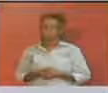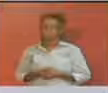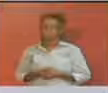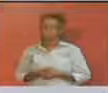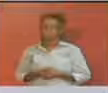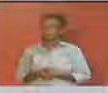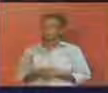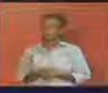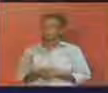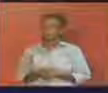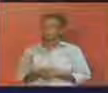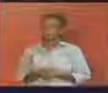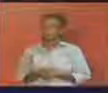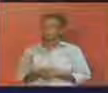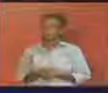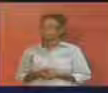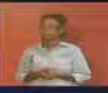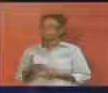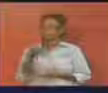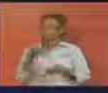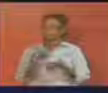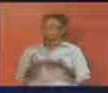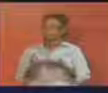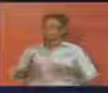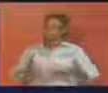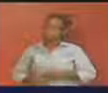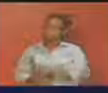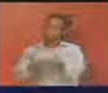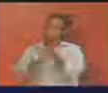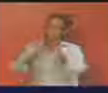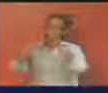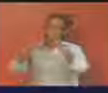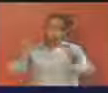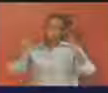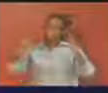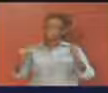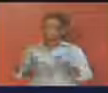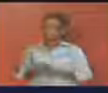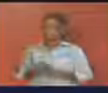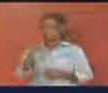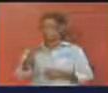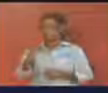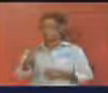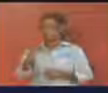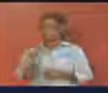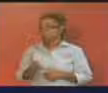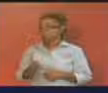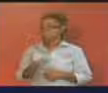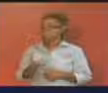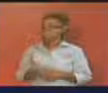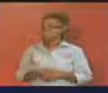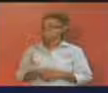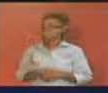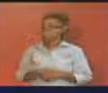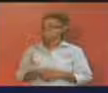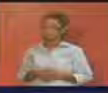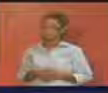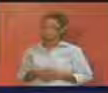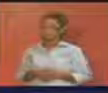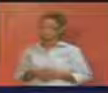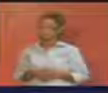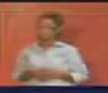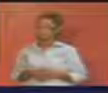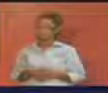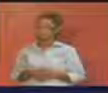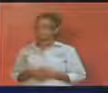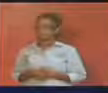Hi, good morning. Priya Bihari, acpnews.com. I just have one question for the Minister. Minister, when the time